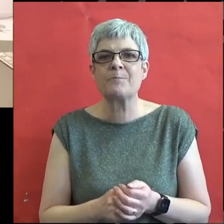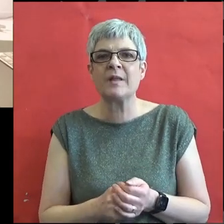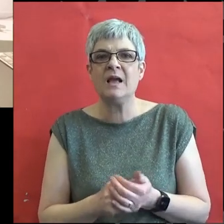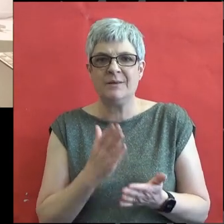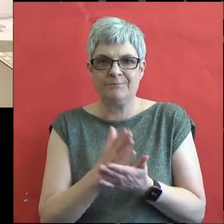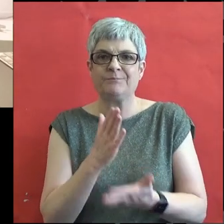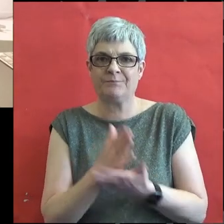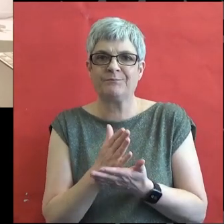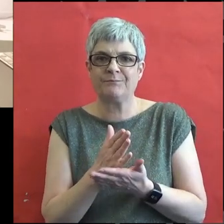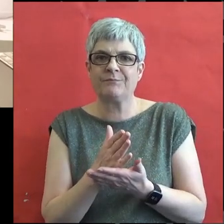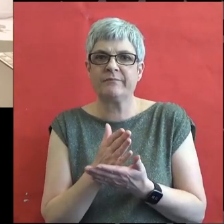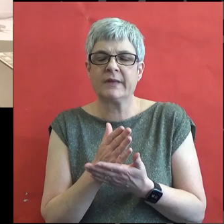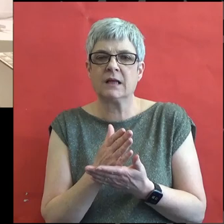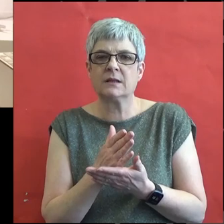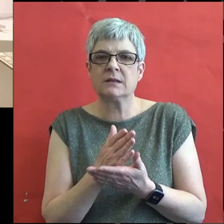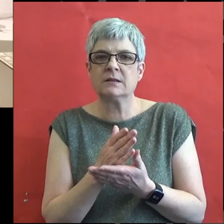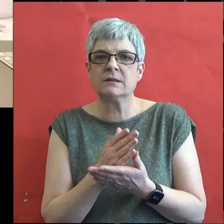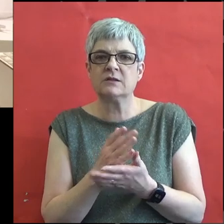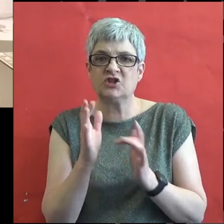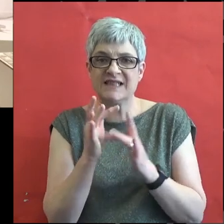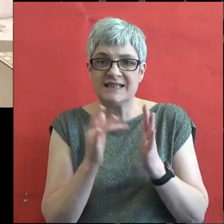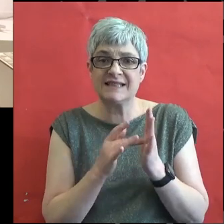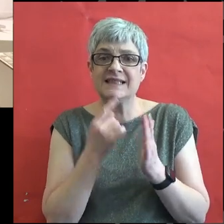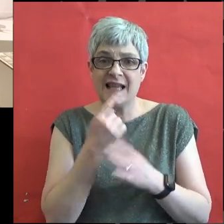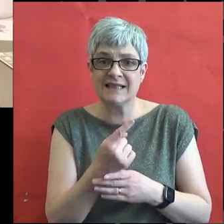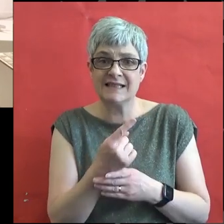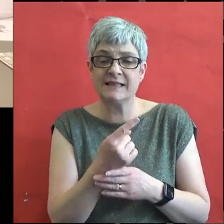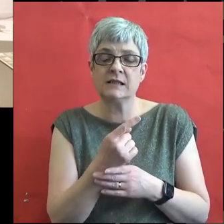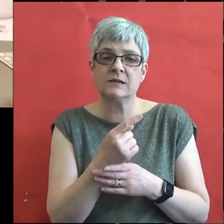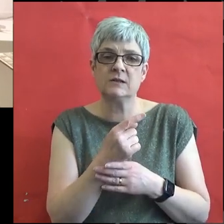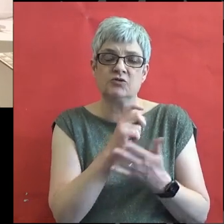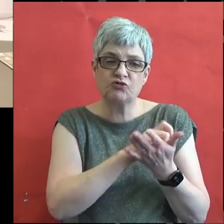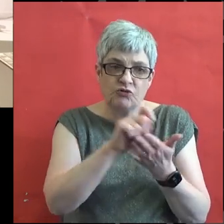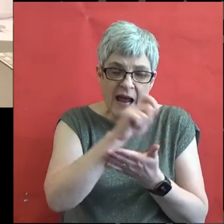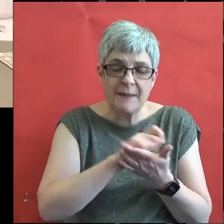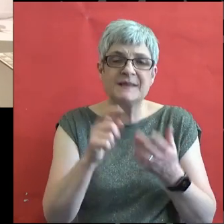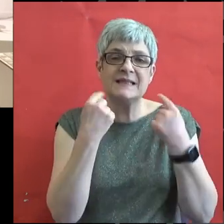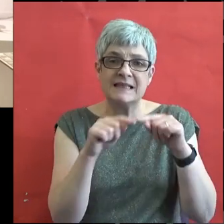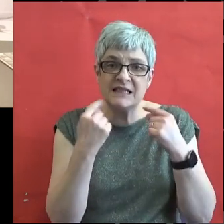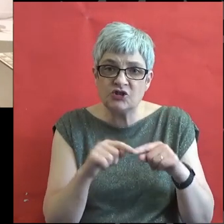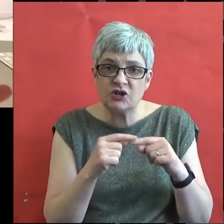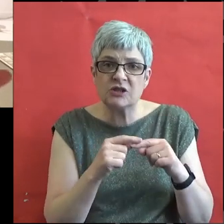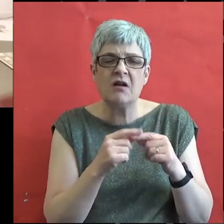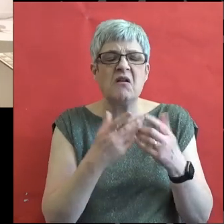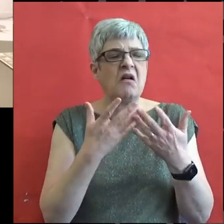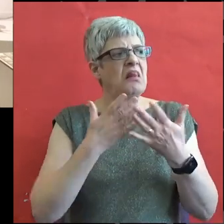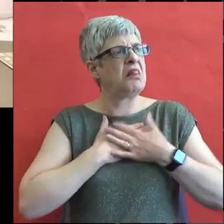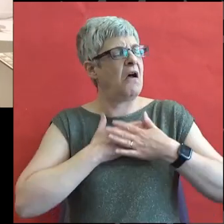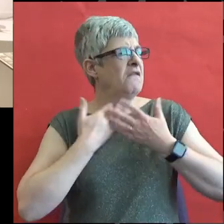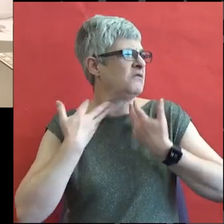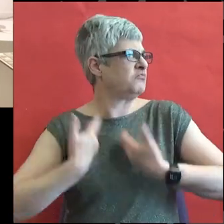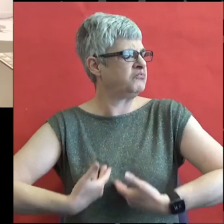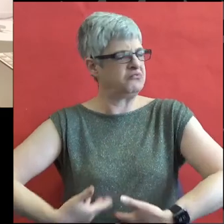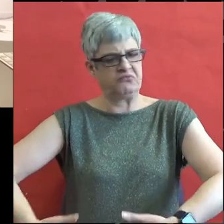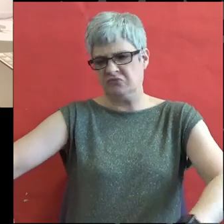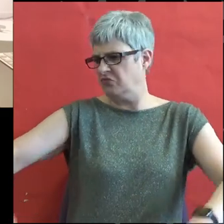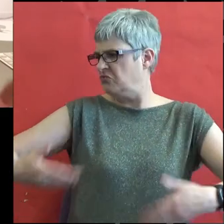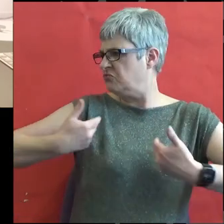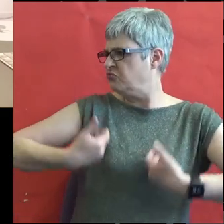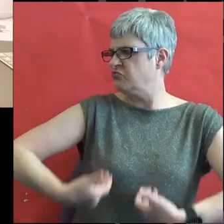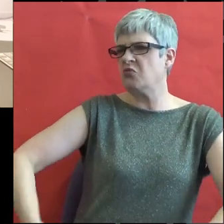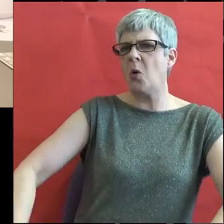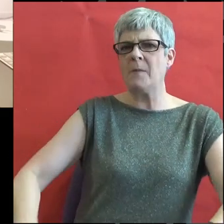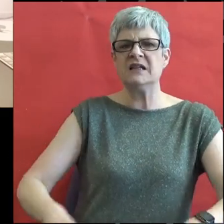And he sets out that the scribes and the teachers love going around in these flowing robes. They